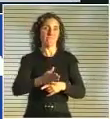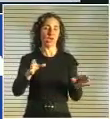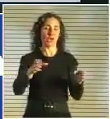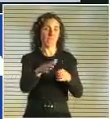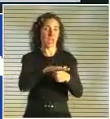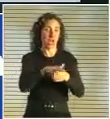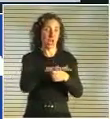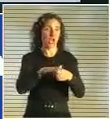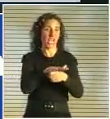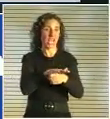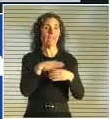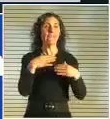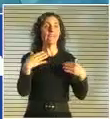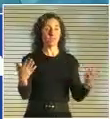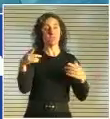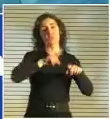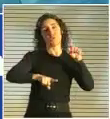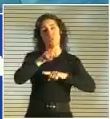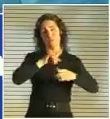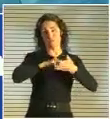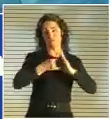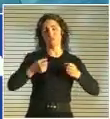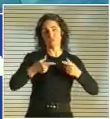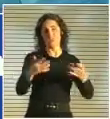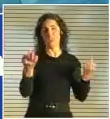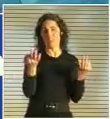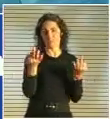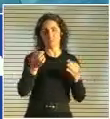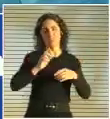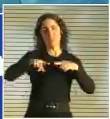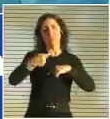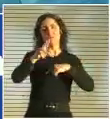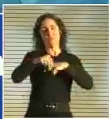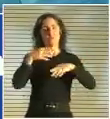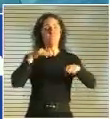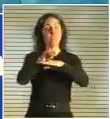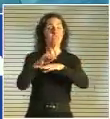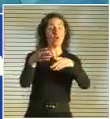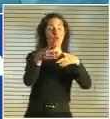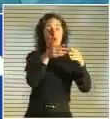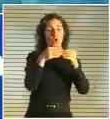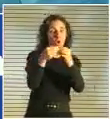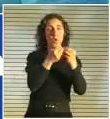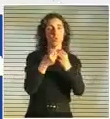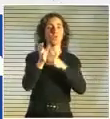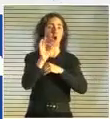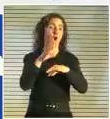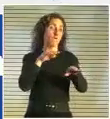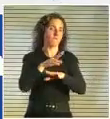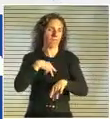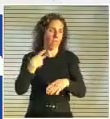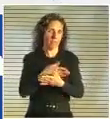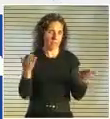and engaging in policy advocacy. I'm going to use SeaBOS as an example here. Again, this is